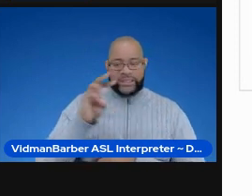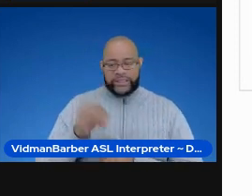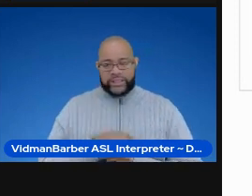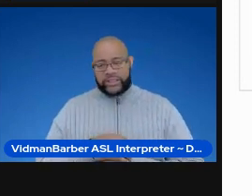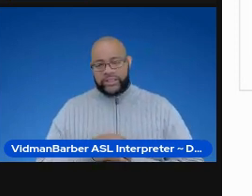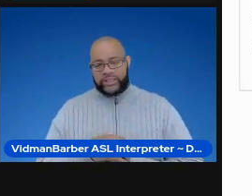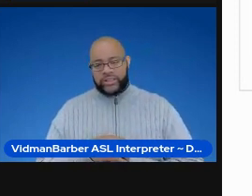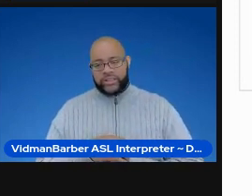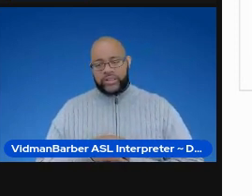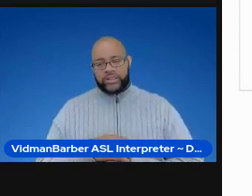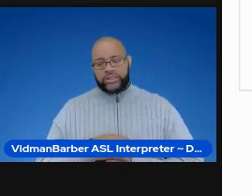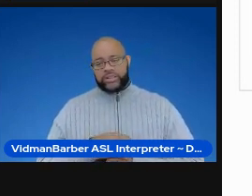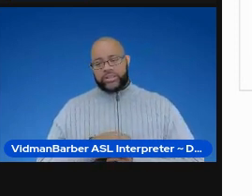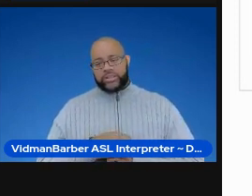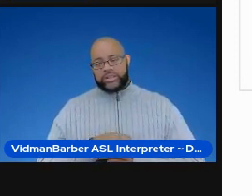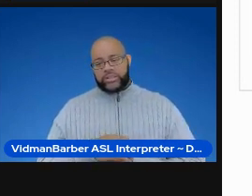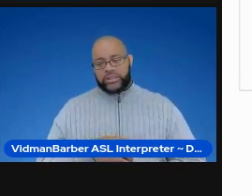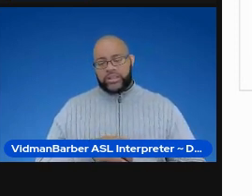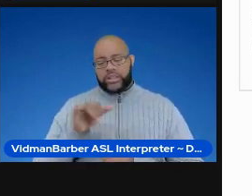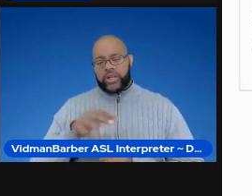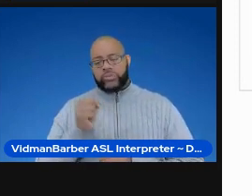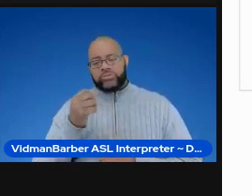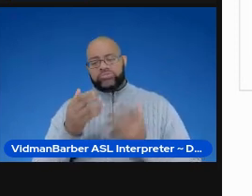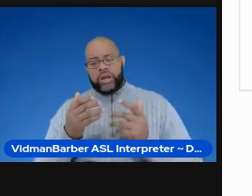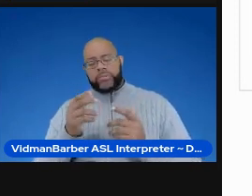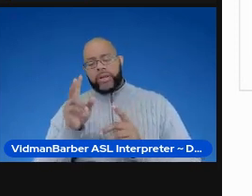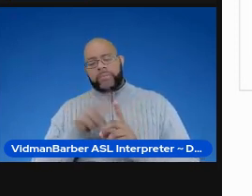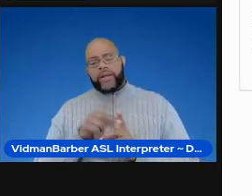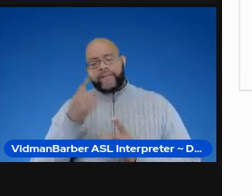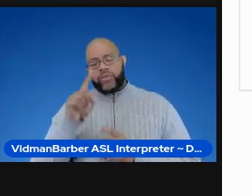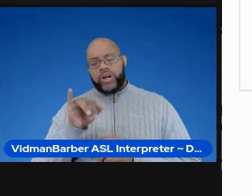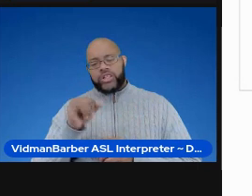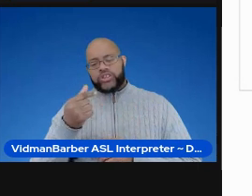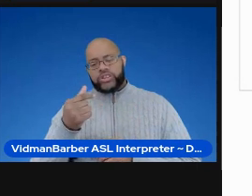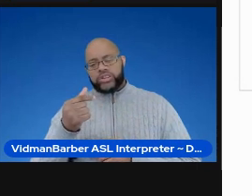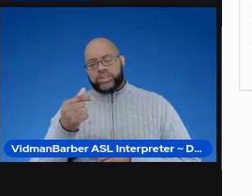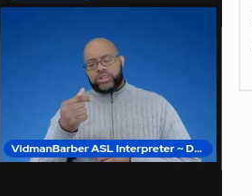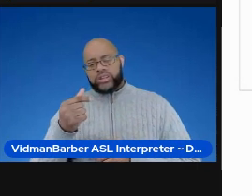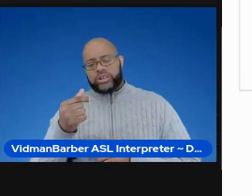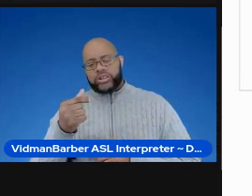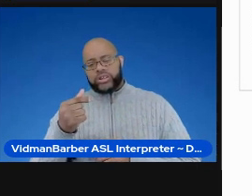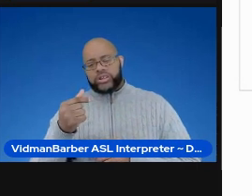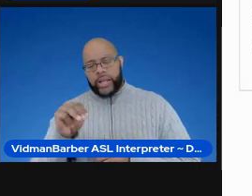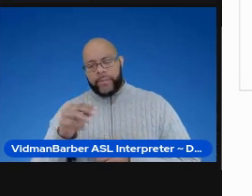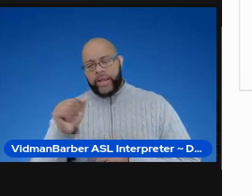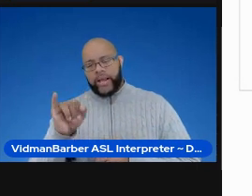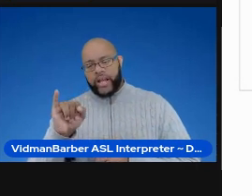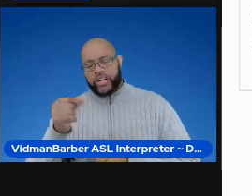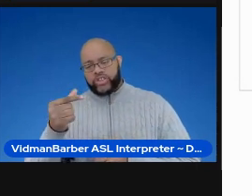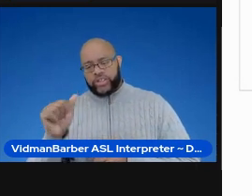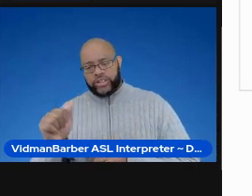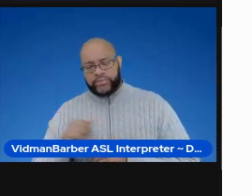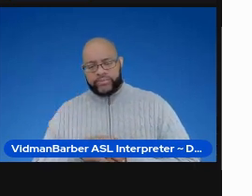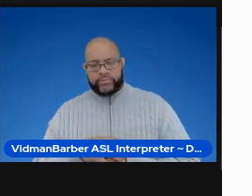and that was probably applicable for IgM and IgA as well.